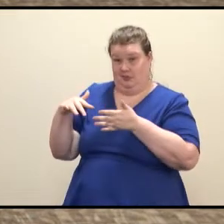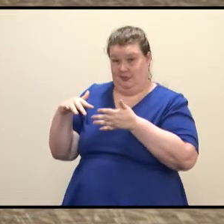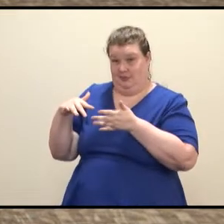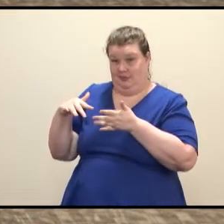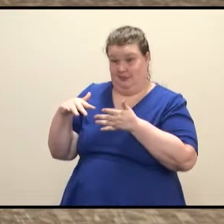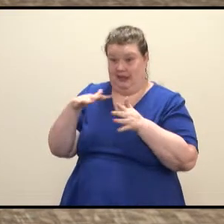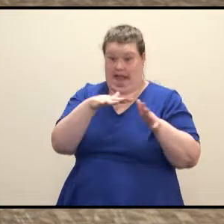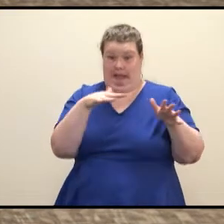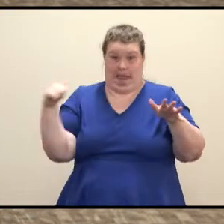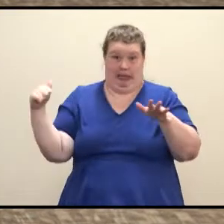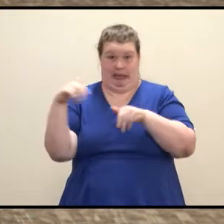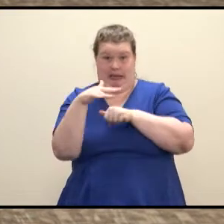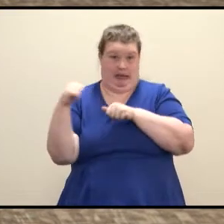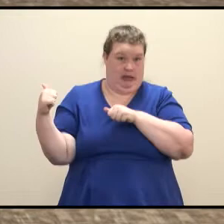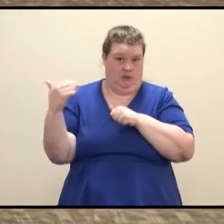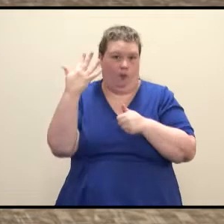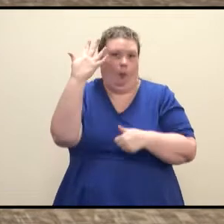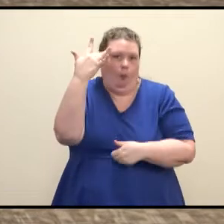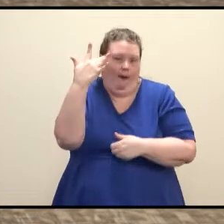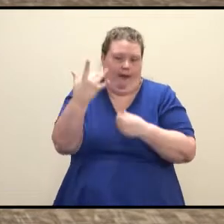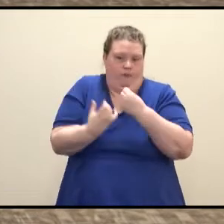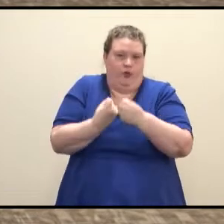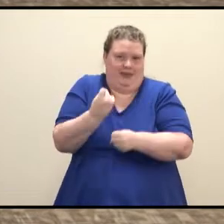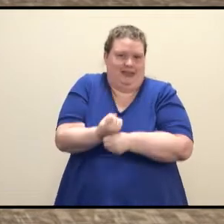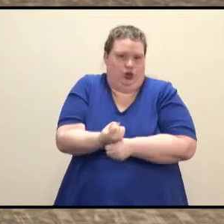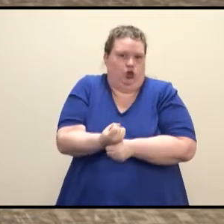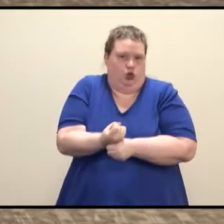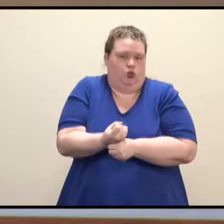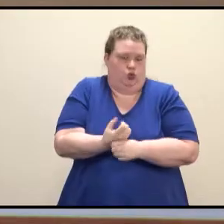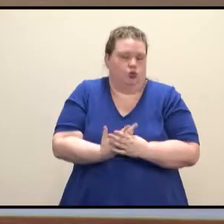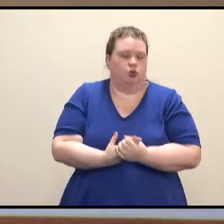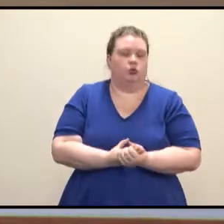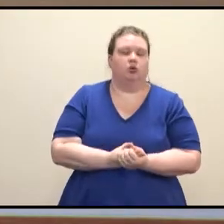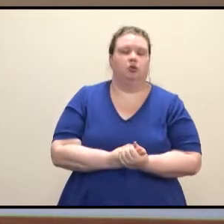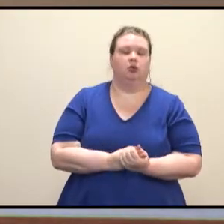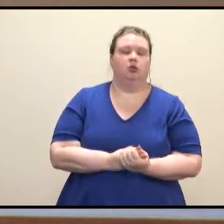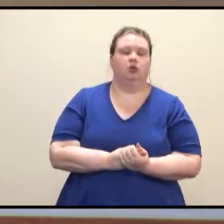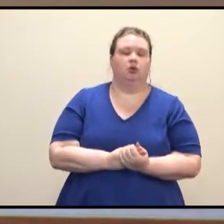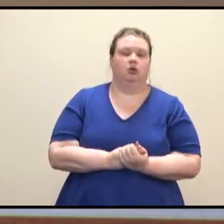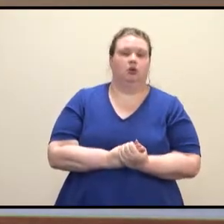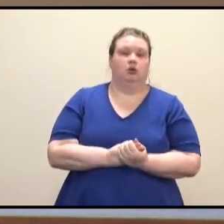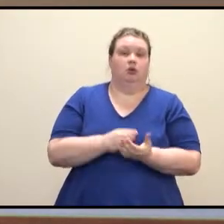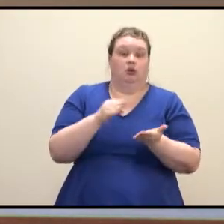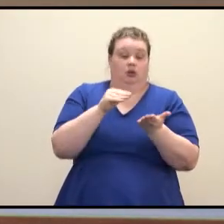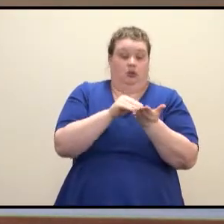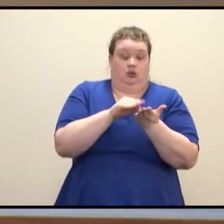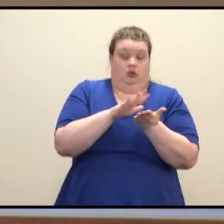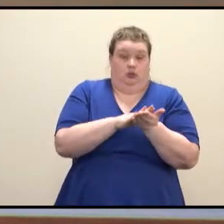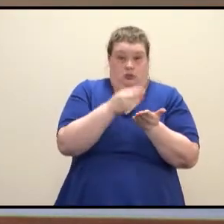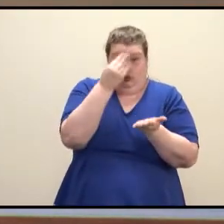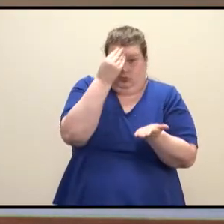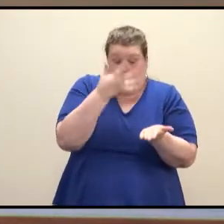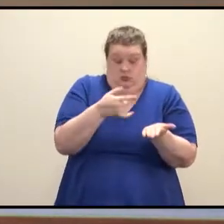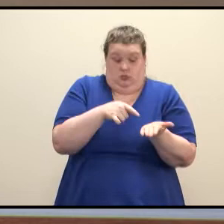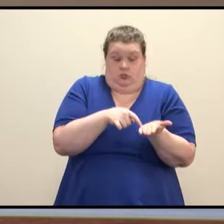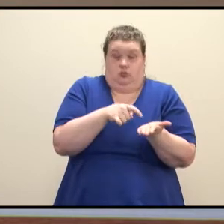why people left just for this year, and we saw in the data